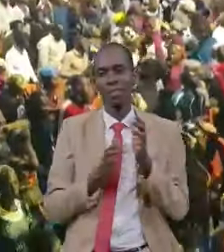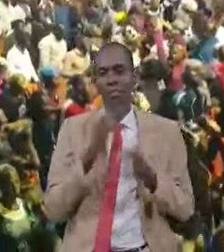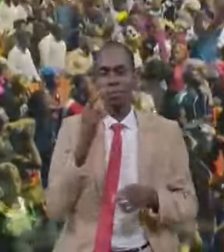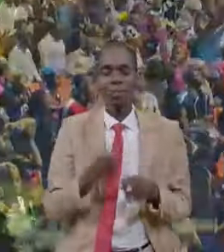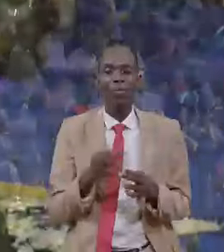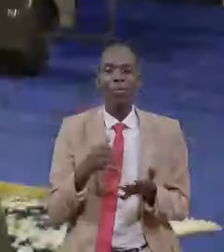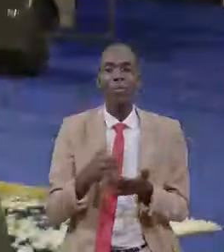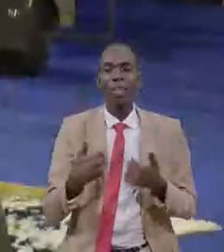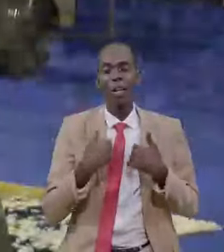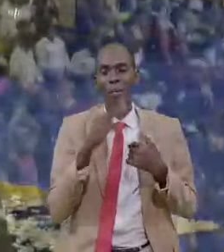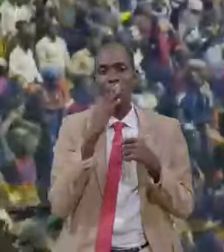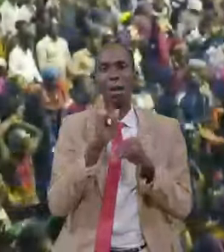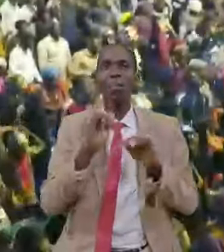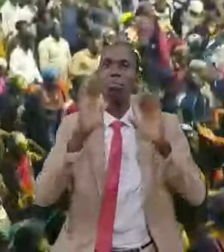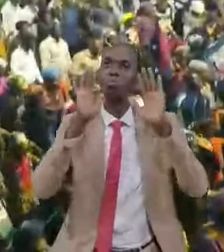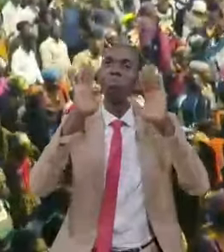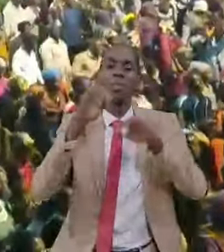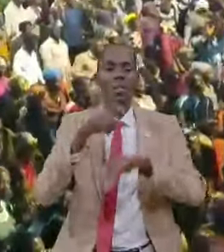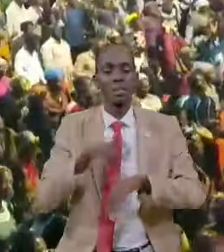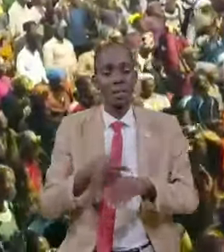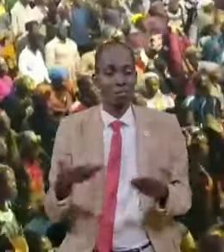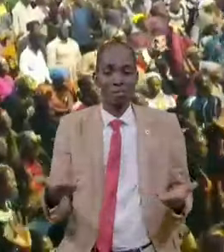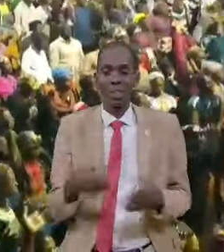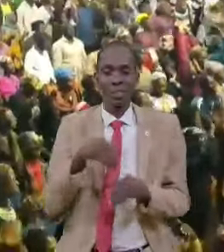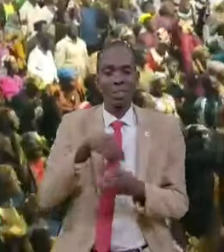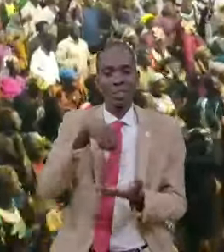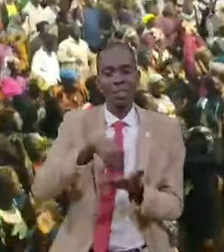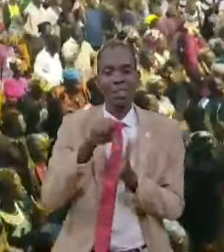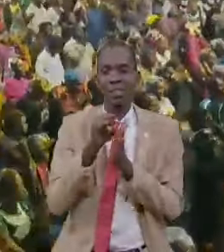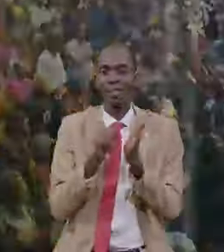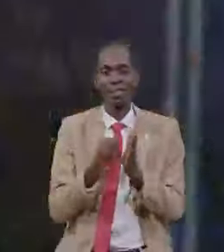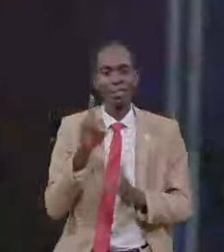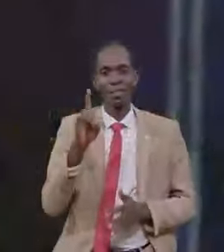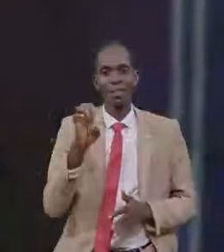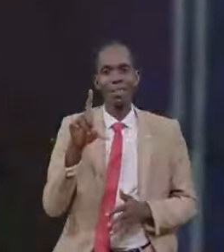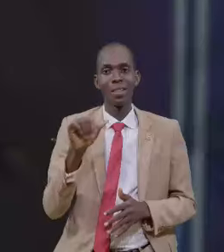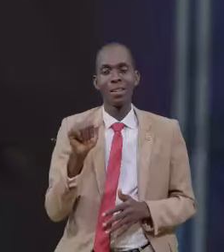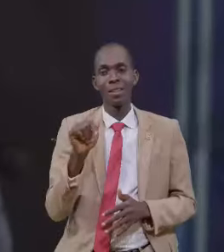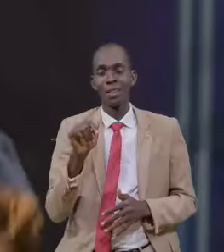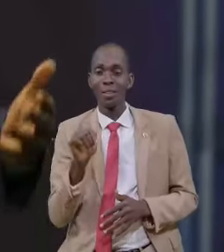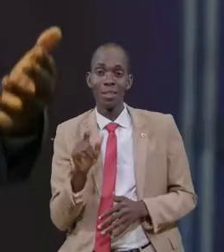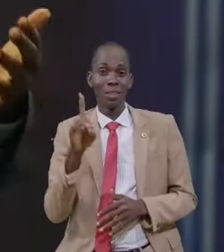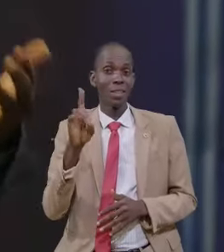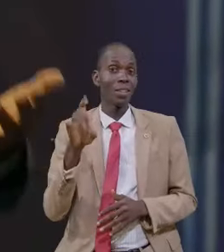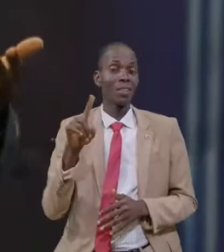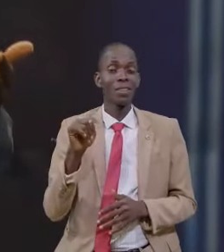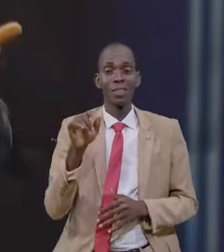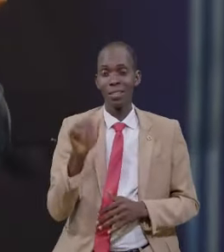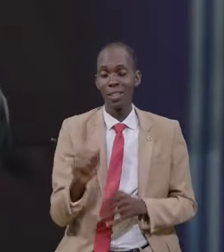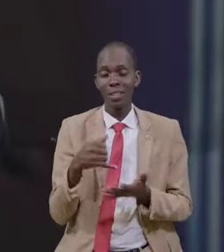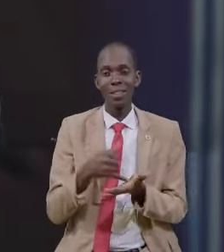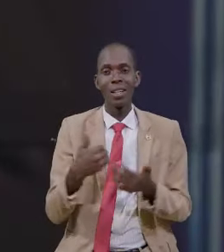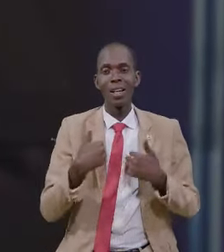time in Delta State. It's been a great, great